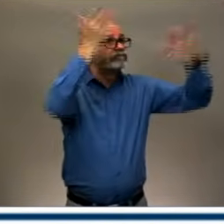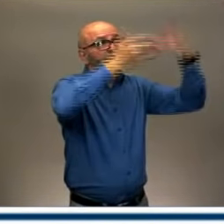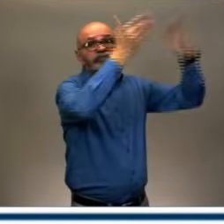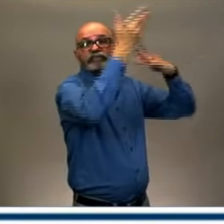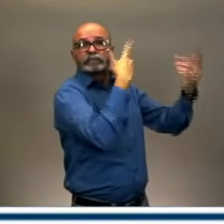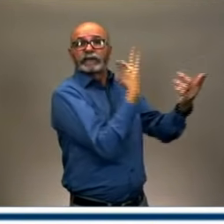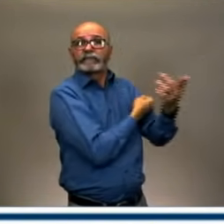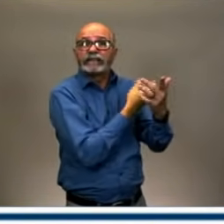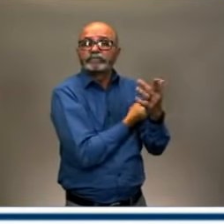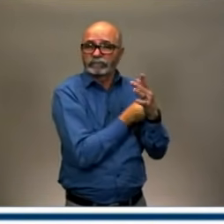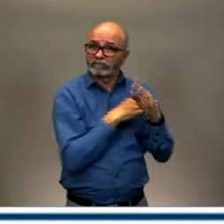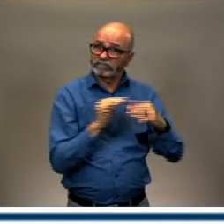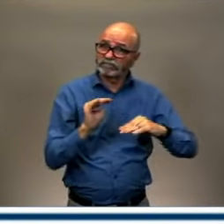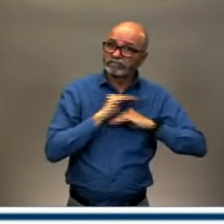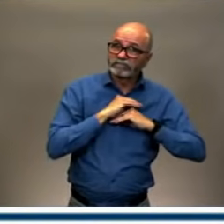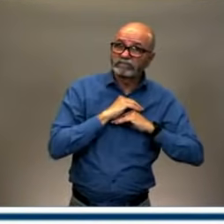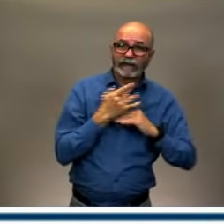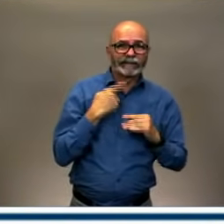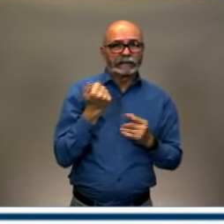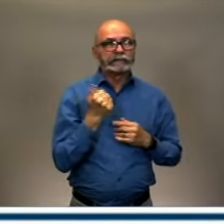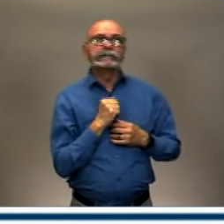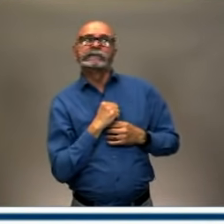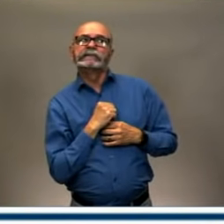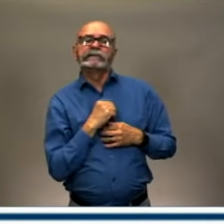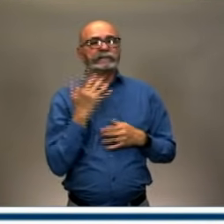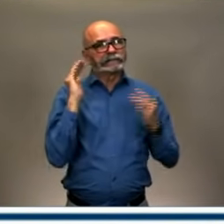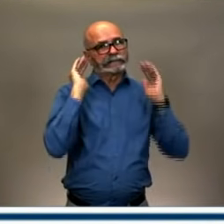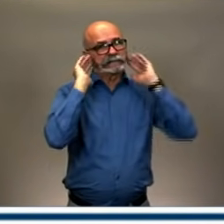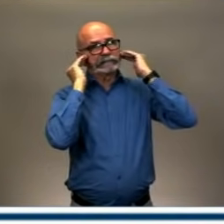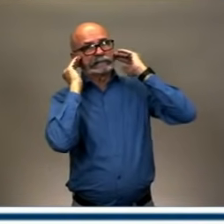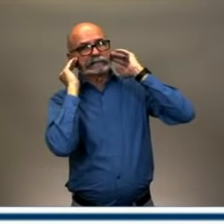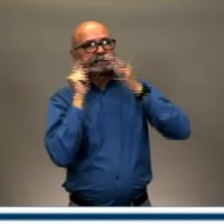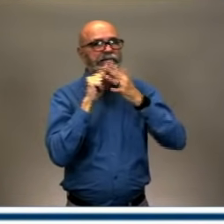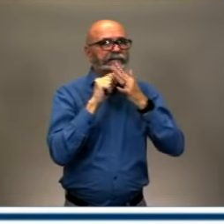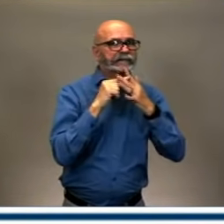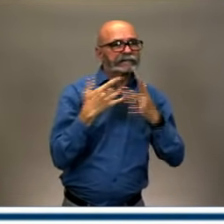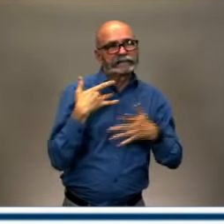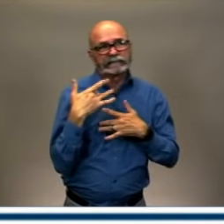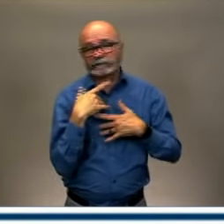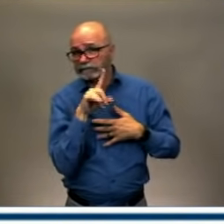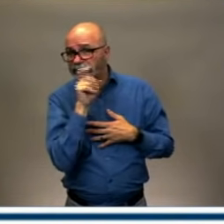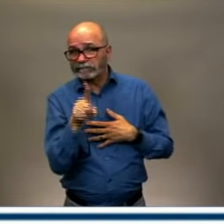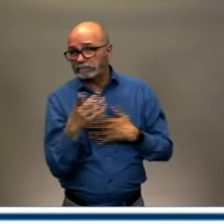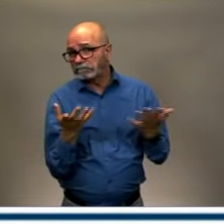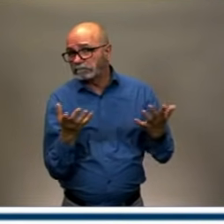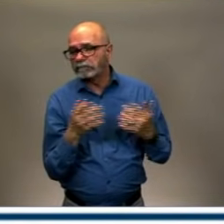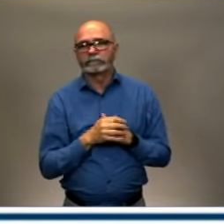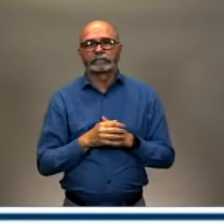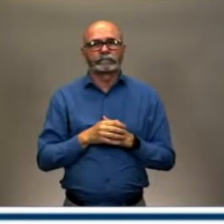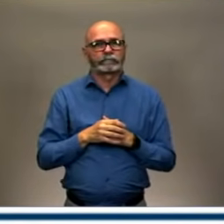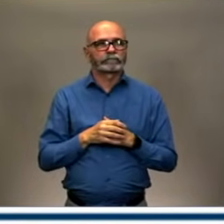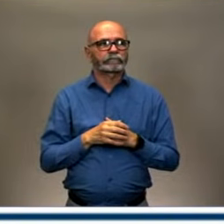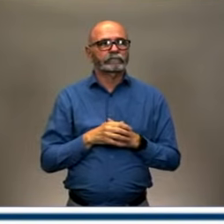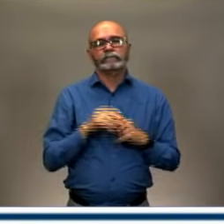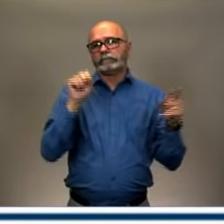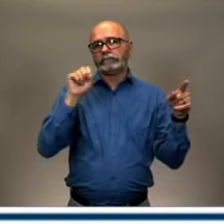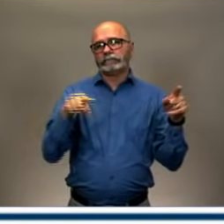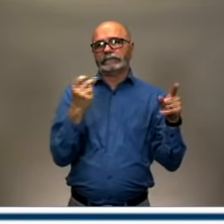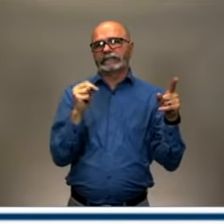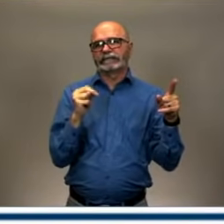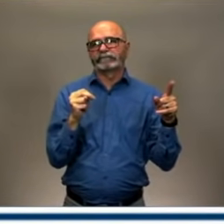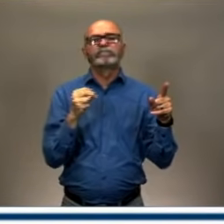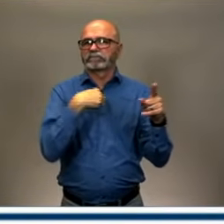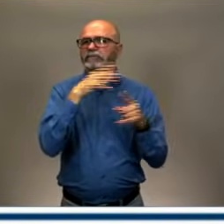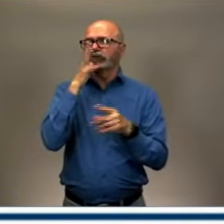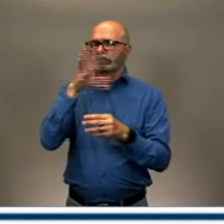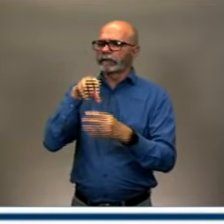you be expressing any concerns about how they've dealt with things? So I will definitely be on that call. If you